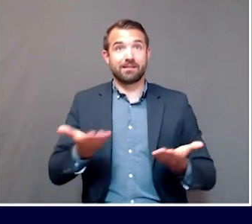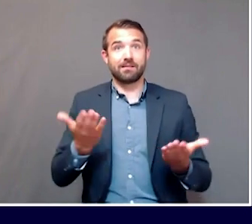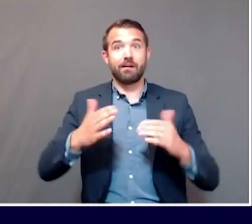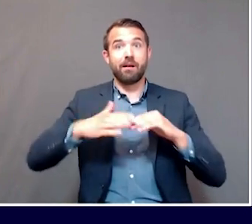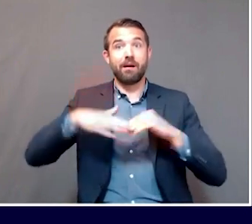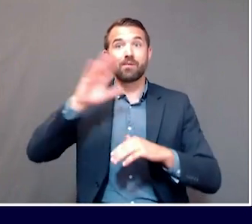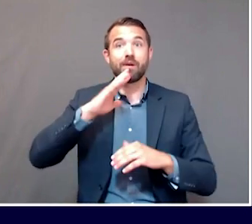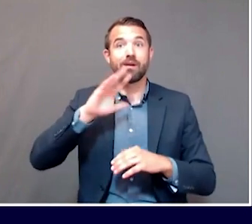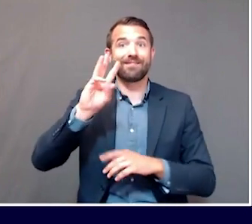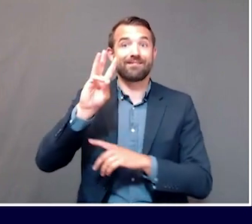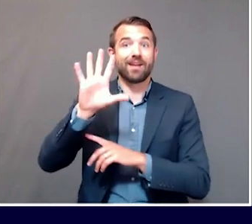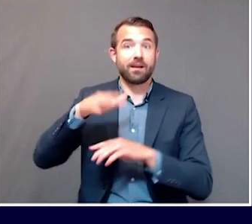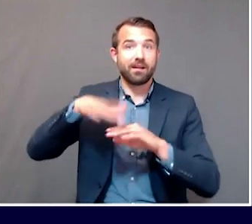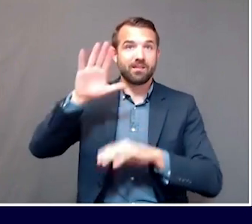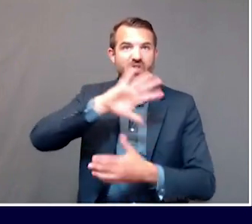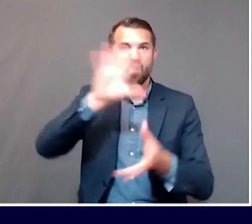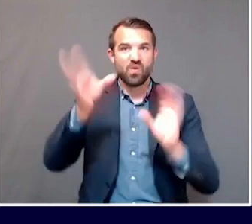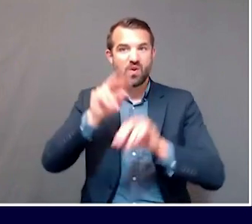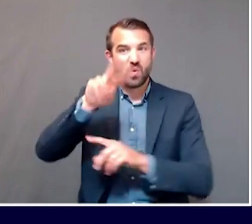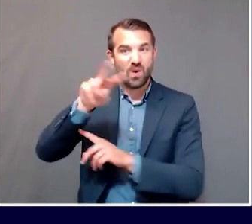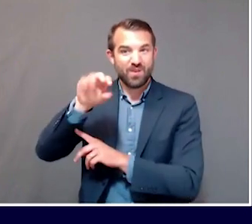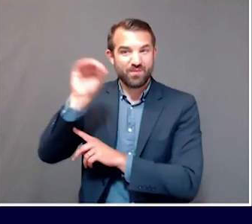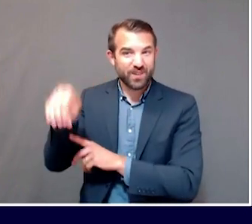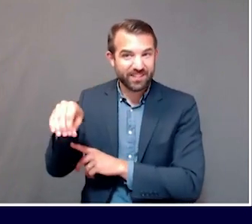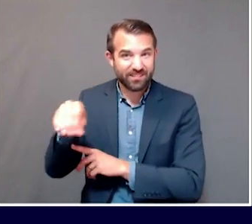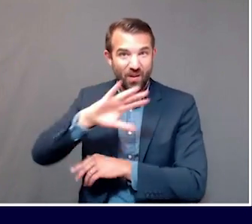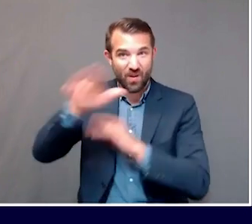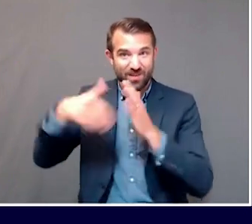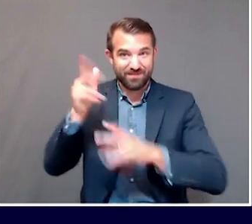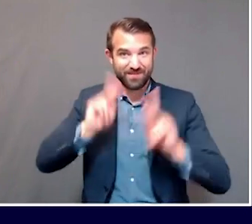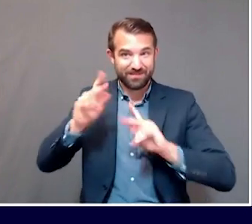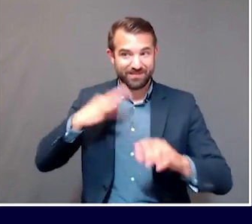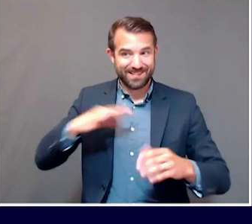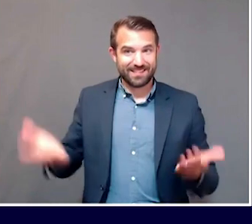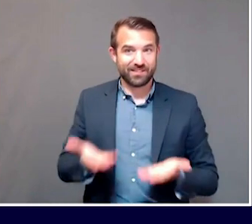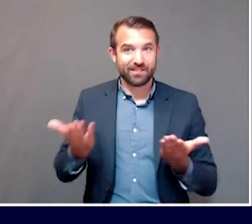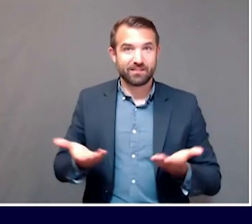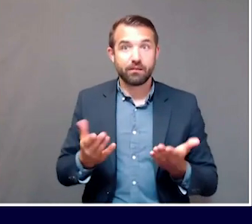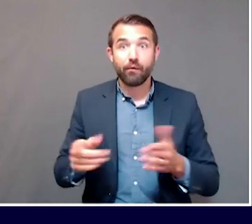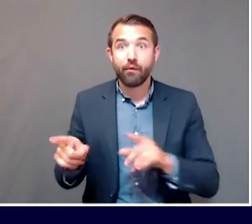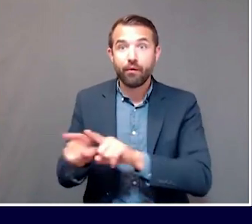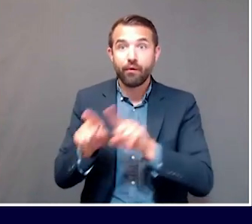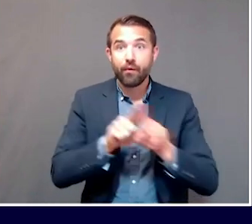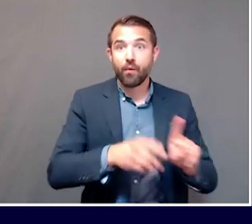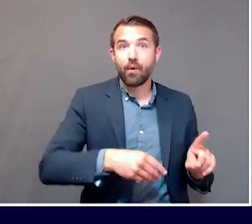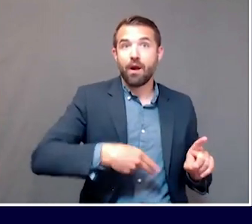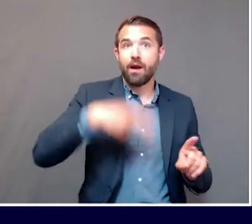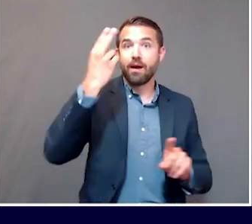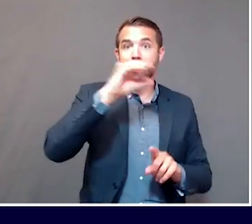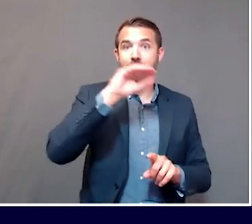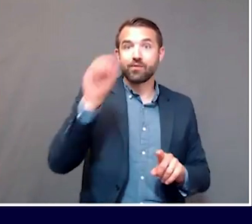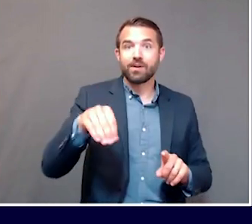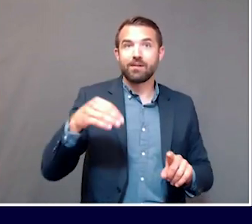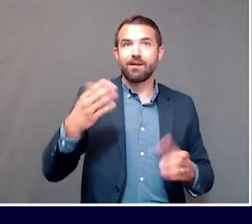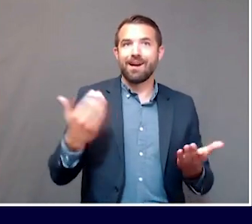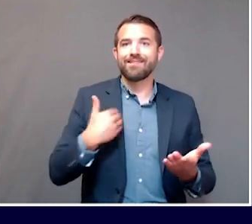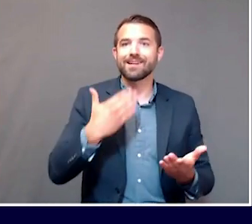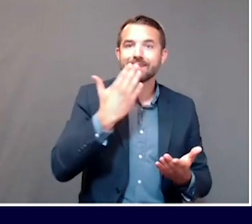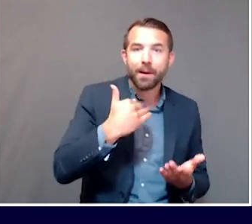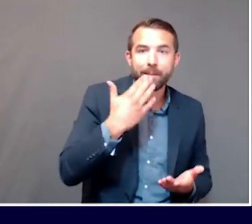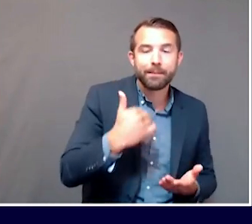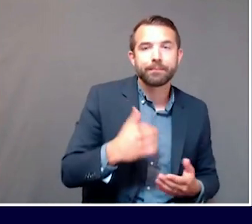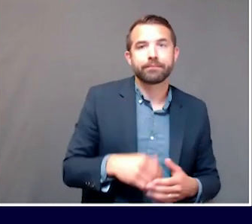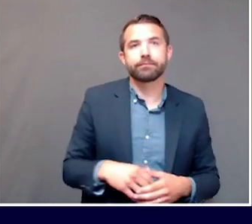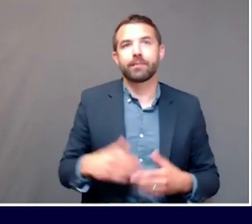have asthma or diabetes or some degree of obesity or hypertension, all of which makes them more vulnerable, more susceptible,